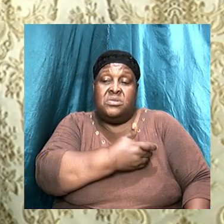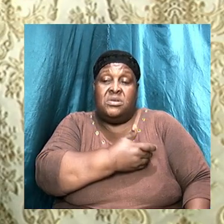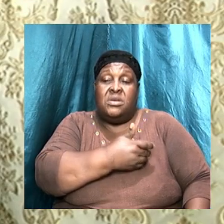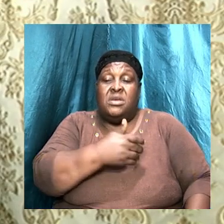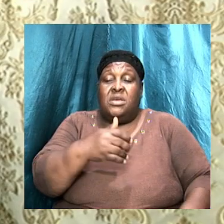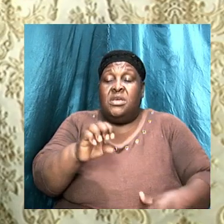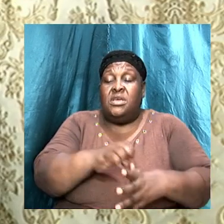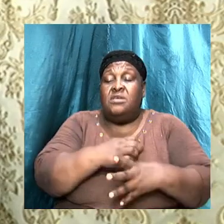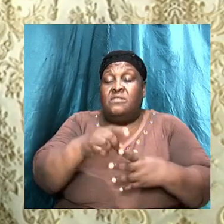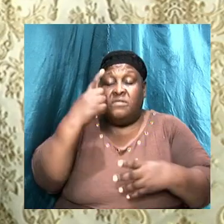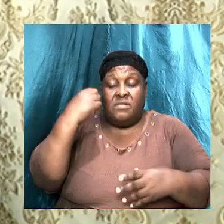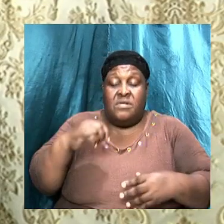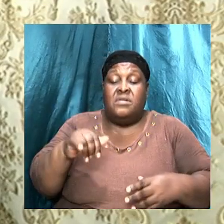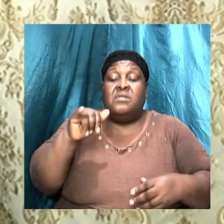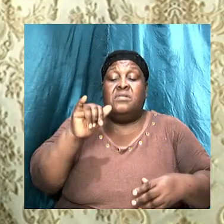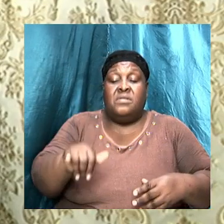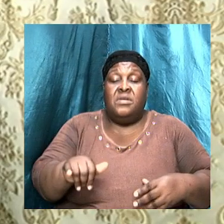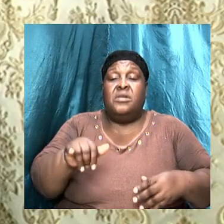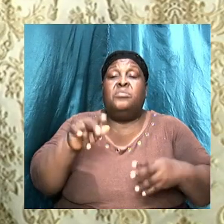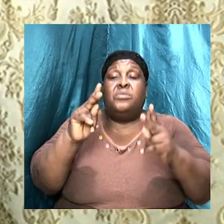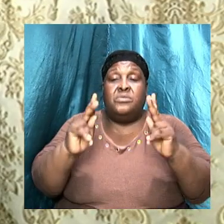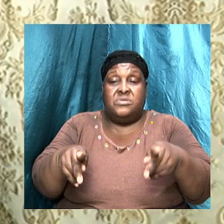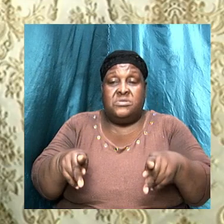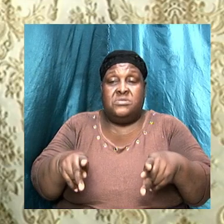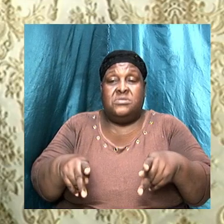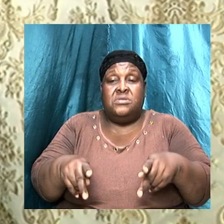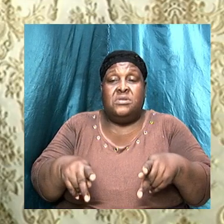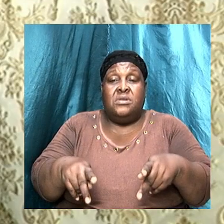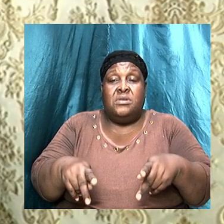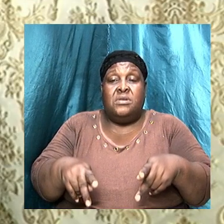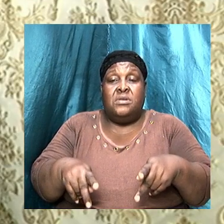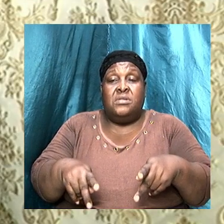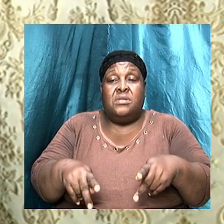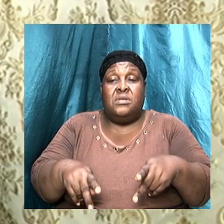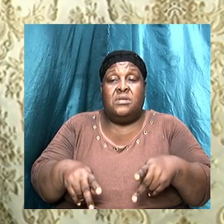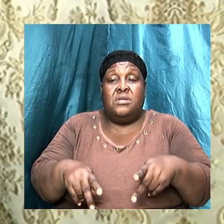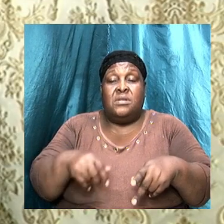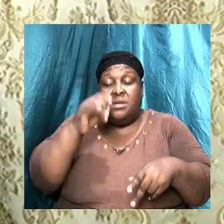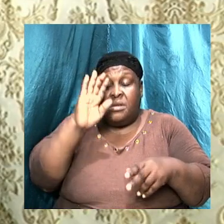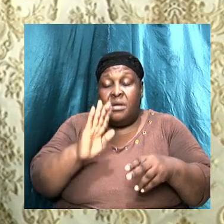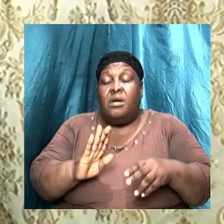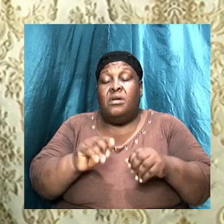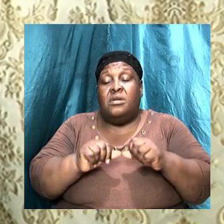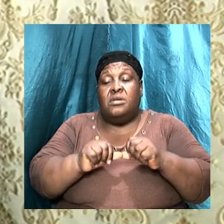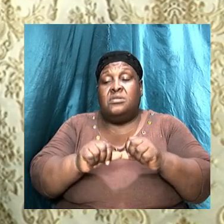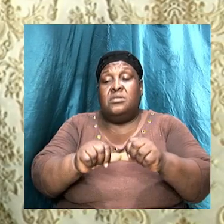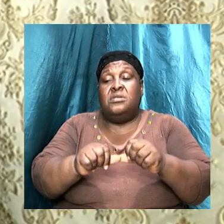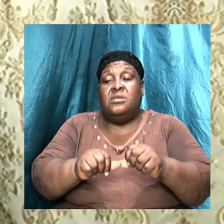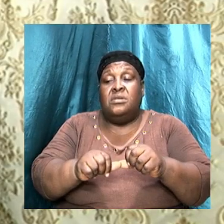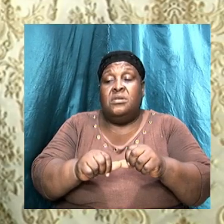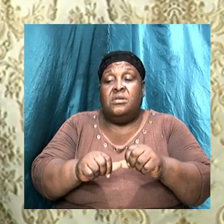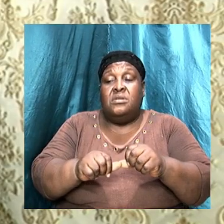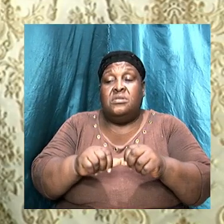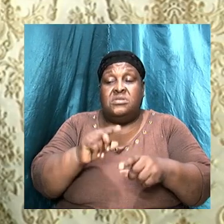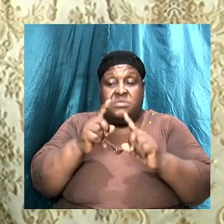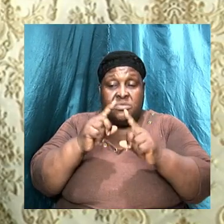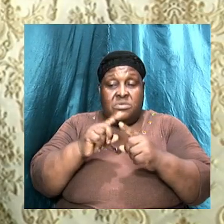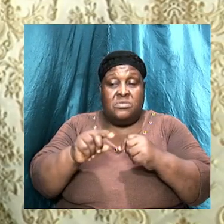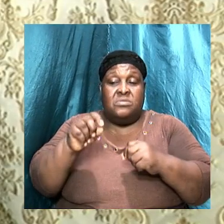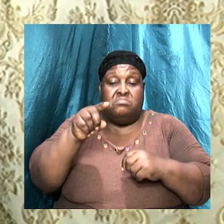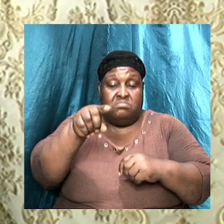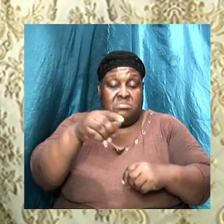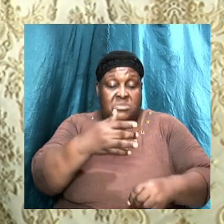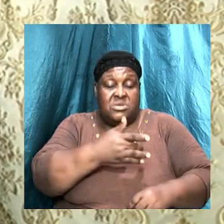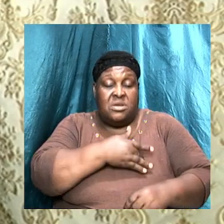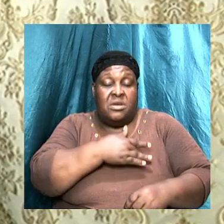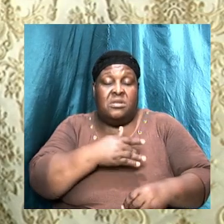individual that God will continue to convict him that, you know, he will truly, you know, come to know the Lord and surrender to him.